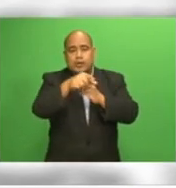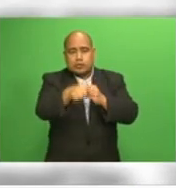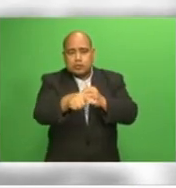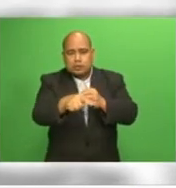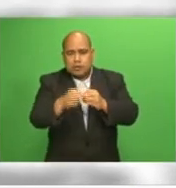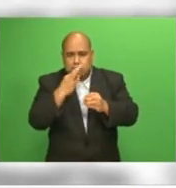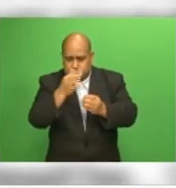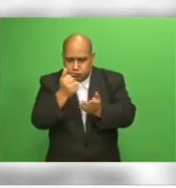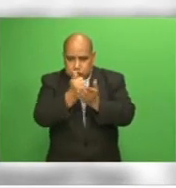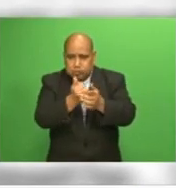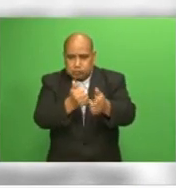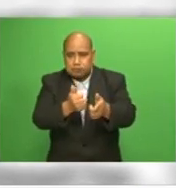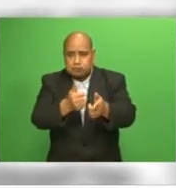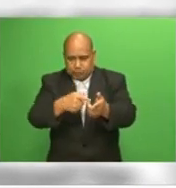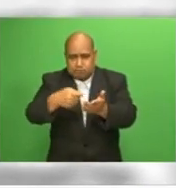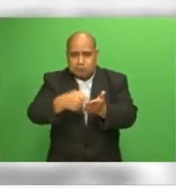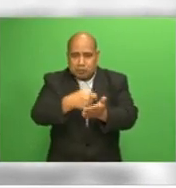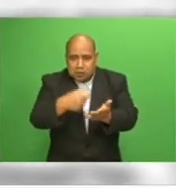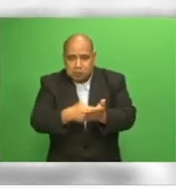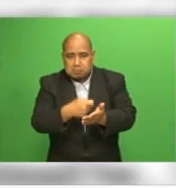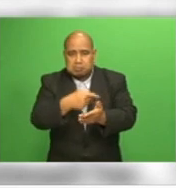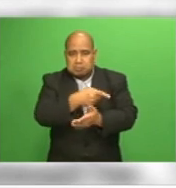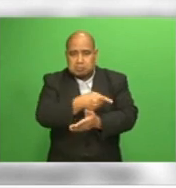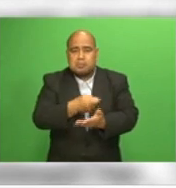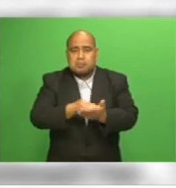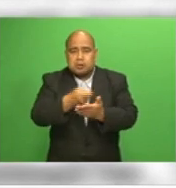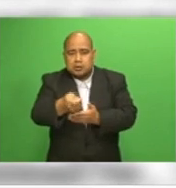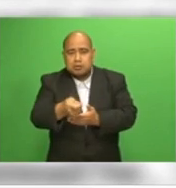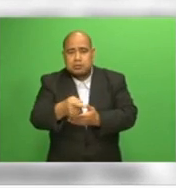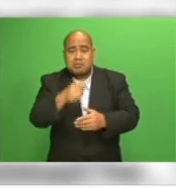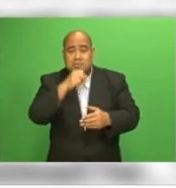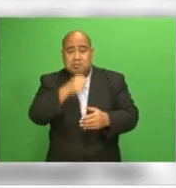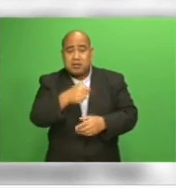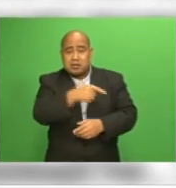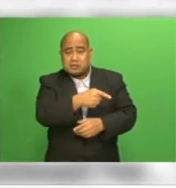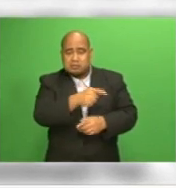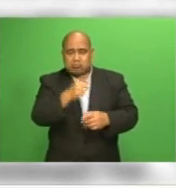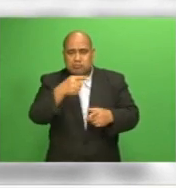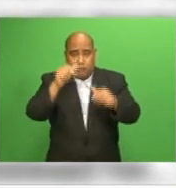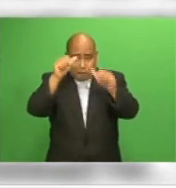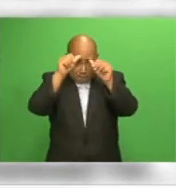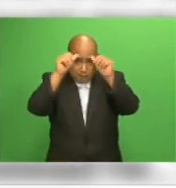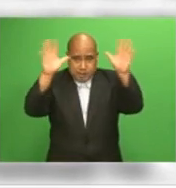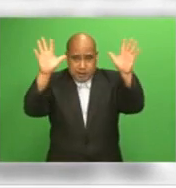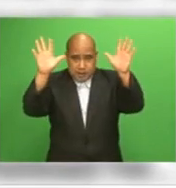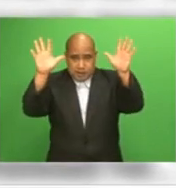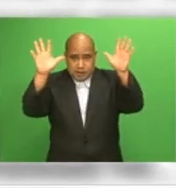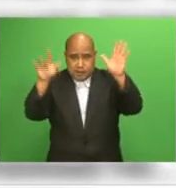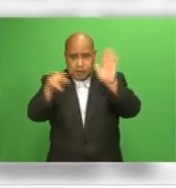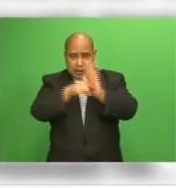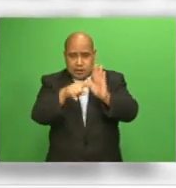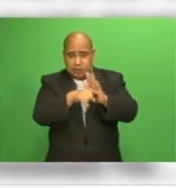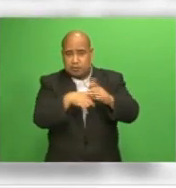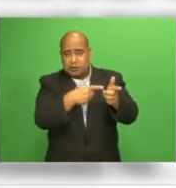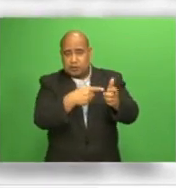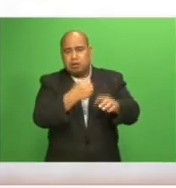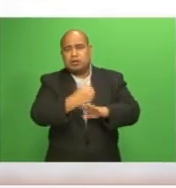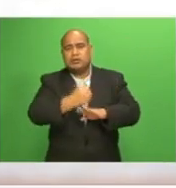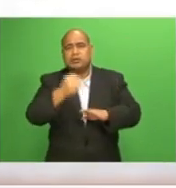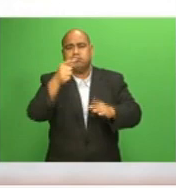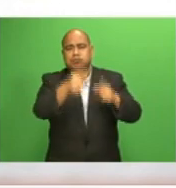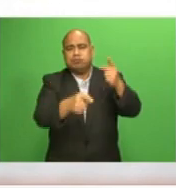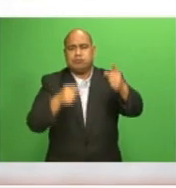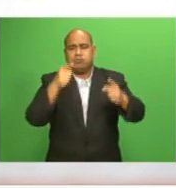Khan is renowned for fueling racial division via his anti-government postings on social media sites under his name and on pages such as